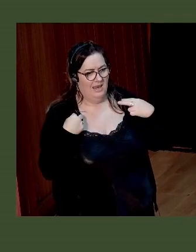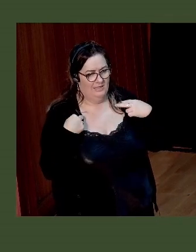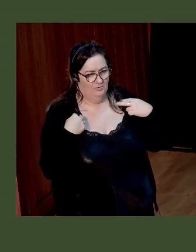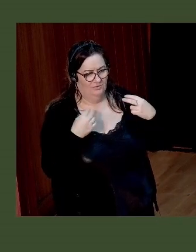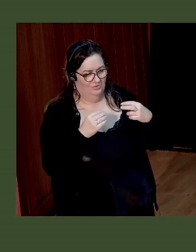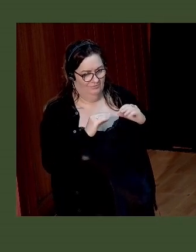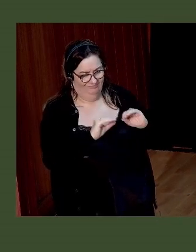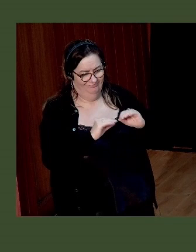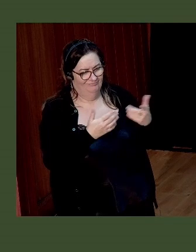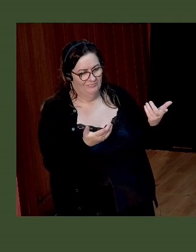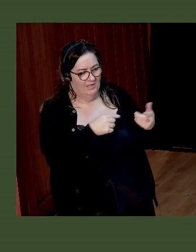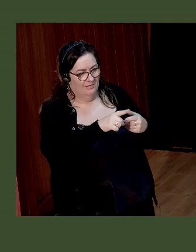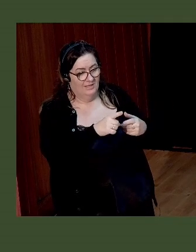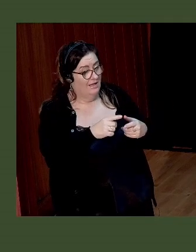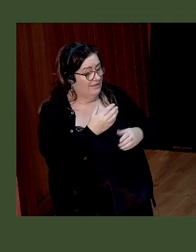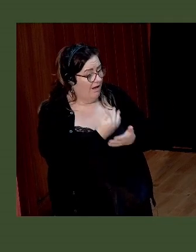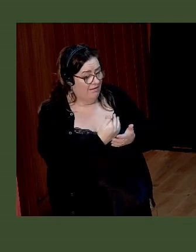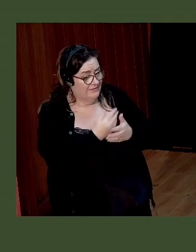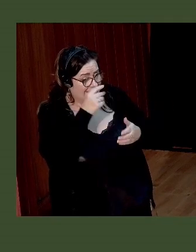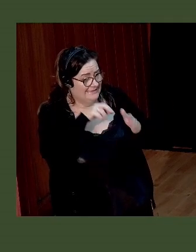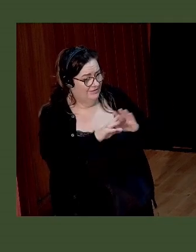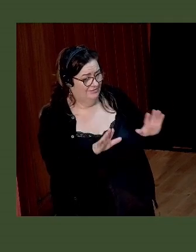were not properly trained and who were often reluctant and cynical